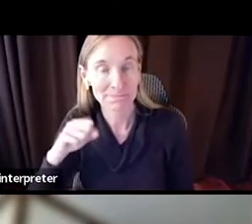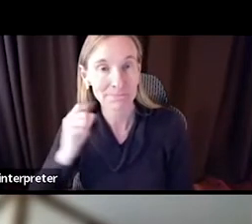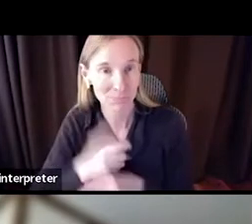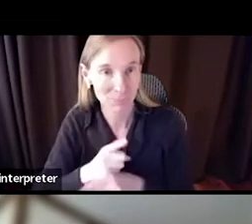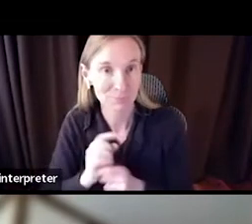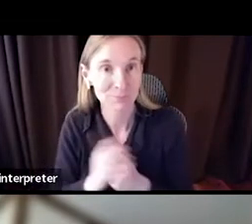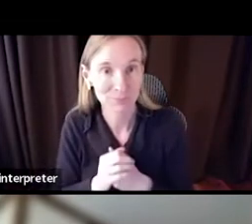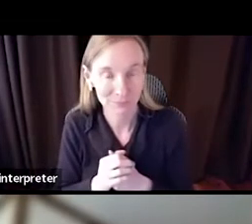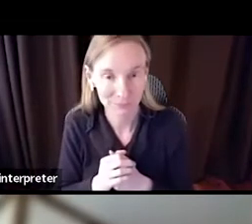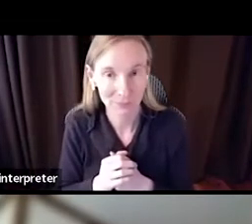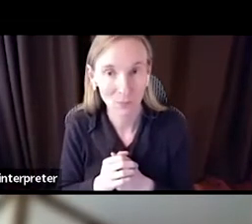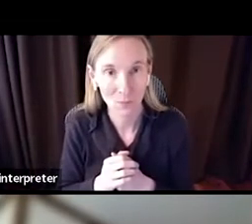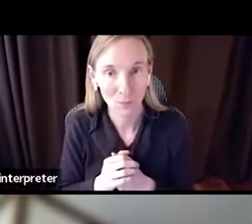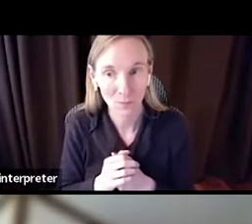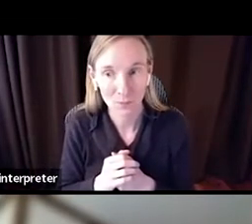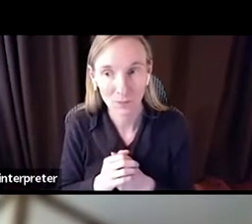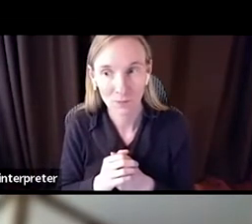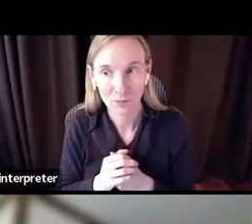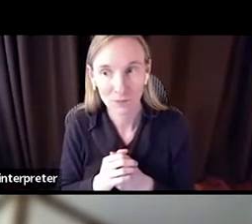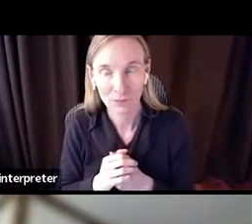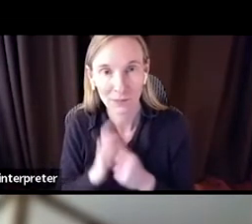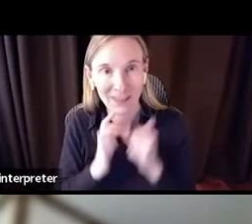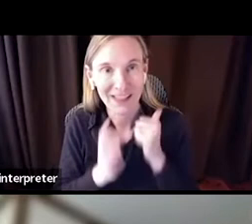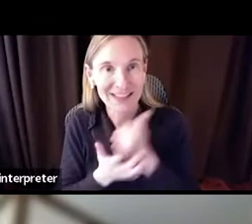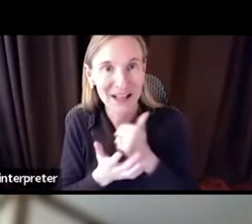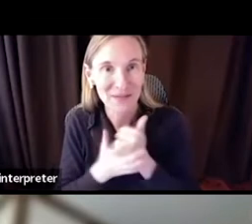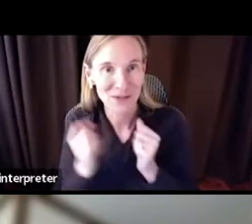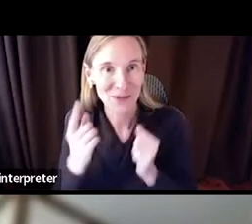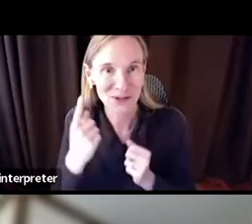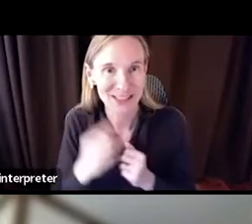correct. Okay, that's helpful to understand.